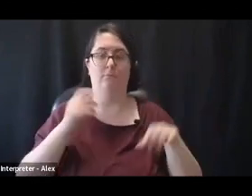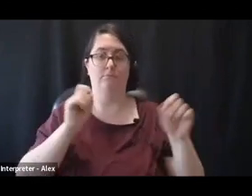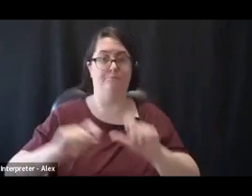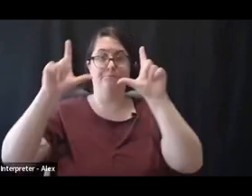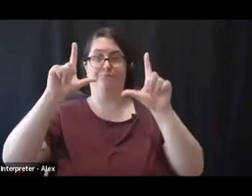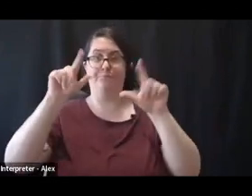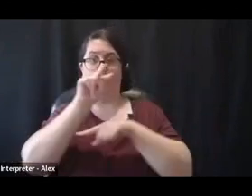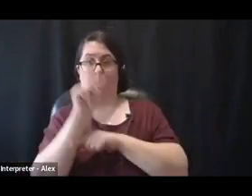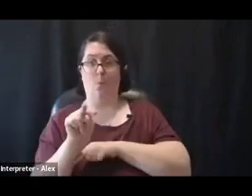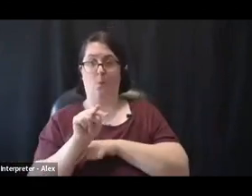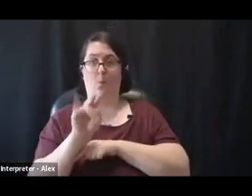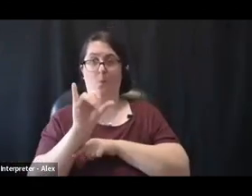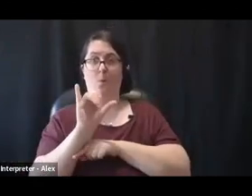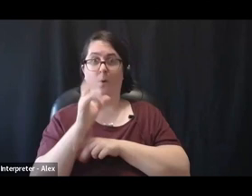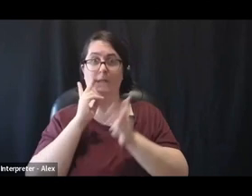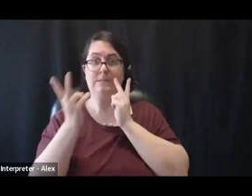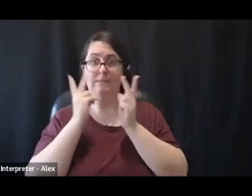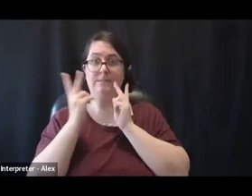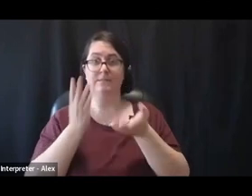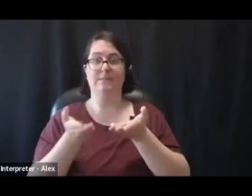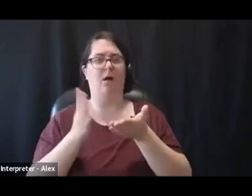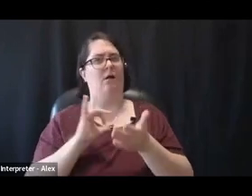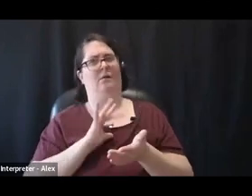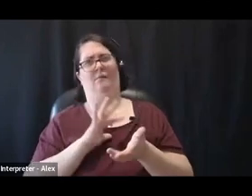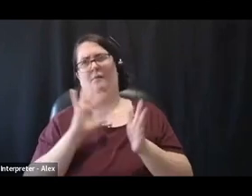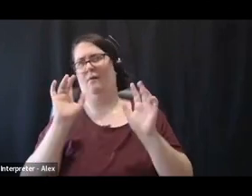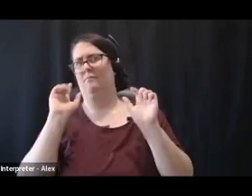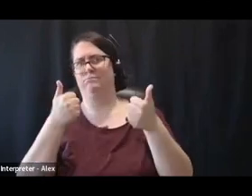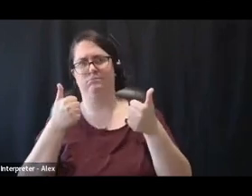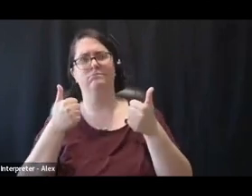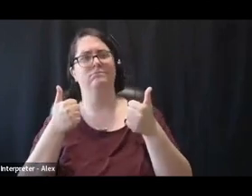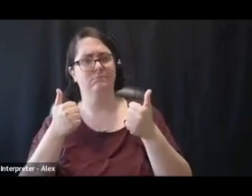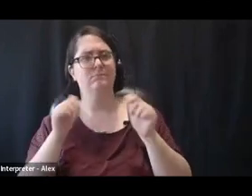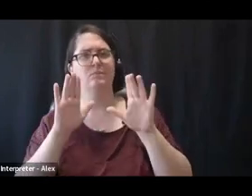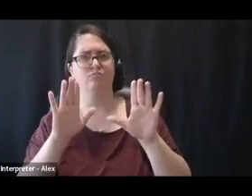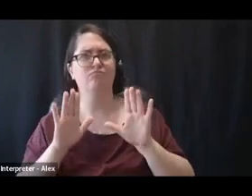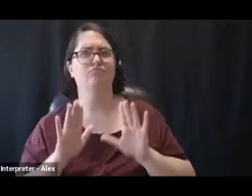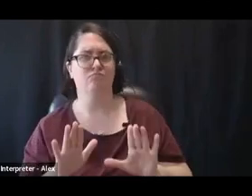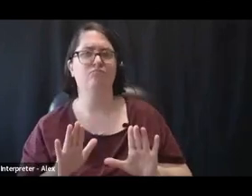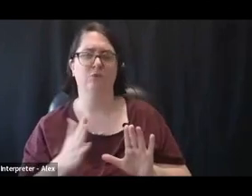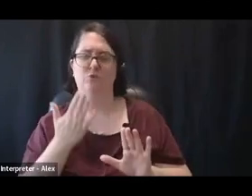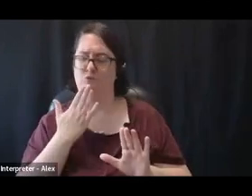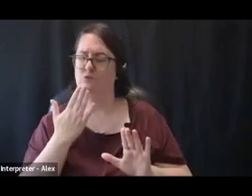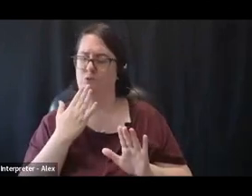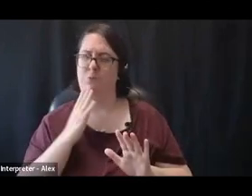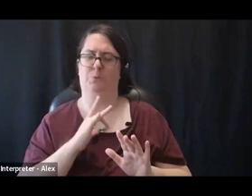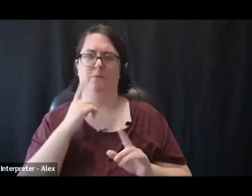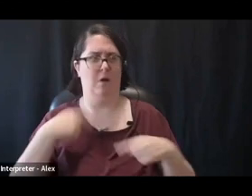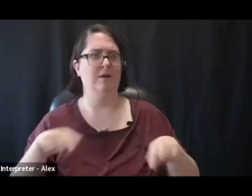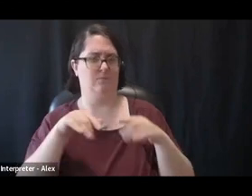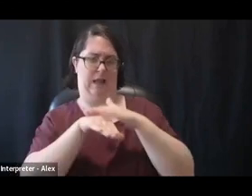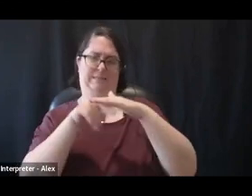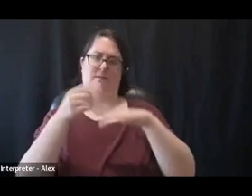our website and see what we're exhibiting today. So that's really exciting. A really exciting step in